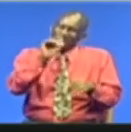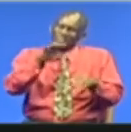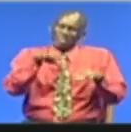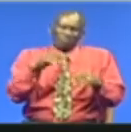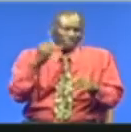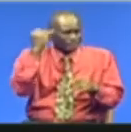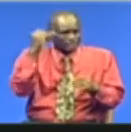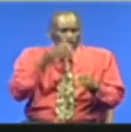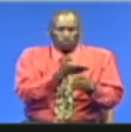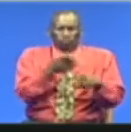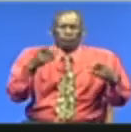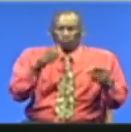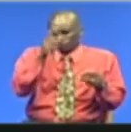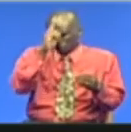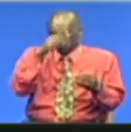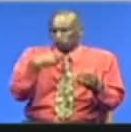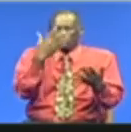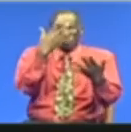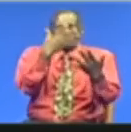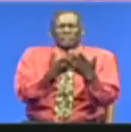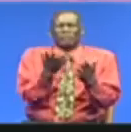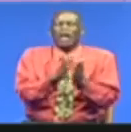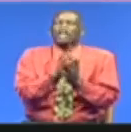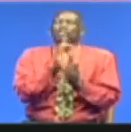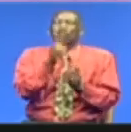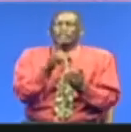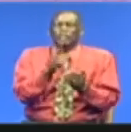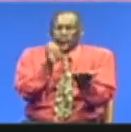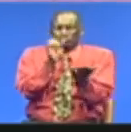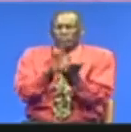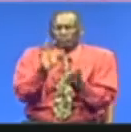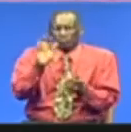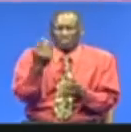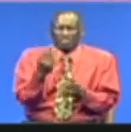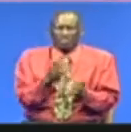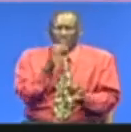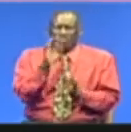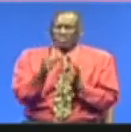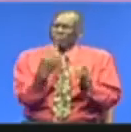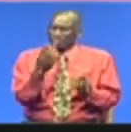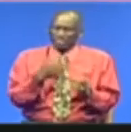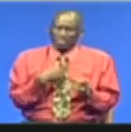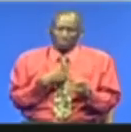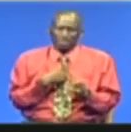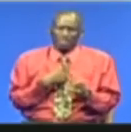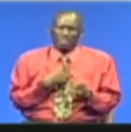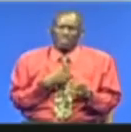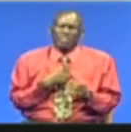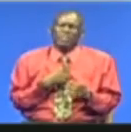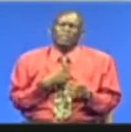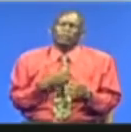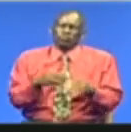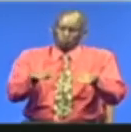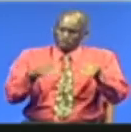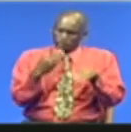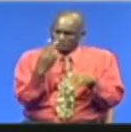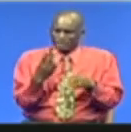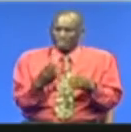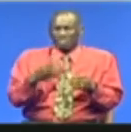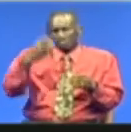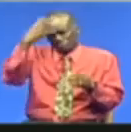who arrested him and ordered for his deportation, they're watching me. Come, baby, come. Mr. Miguna was put on a